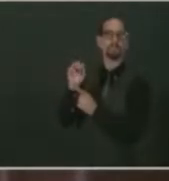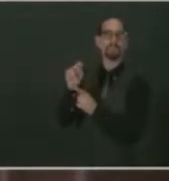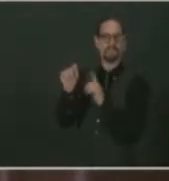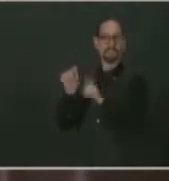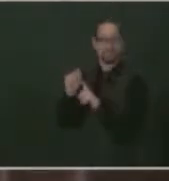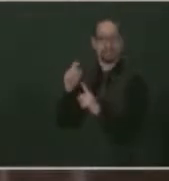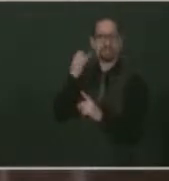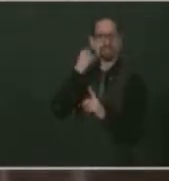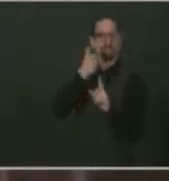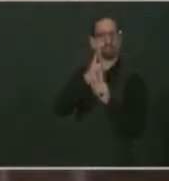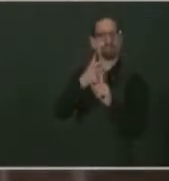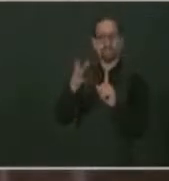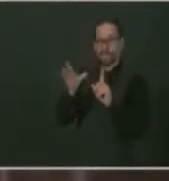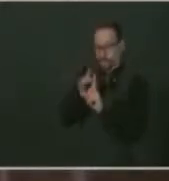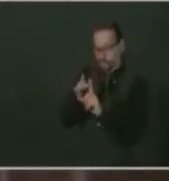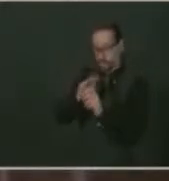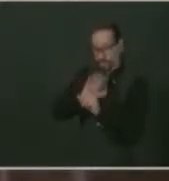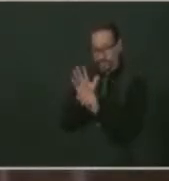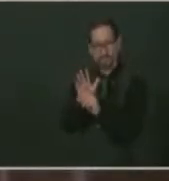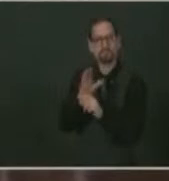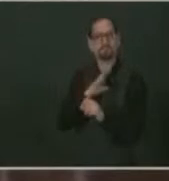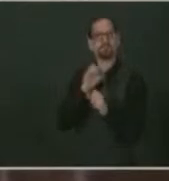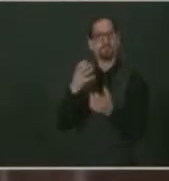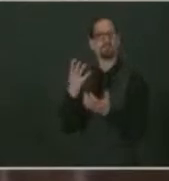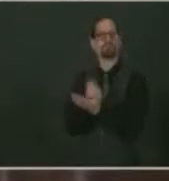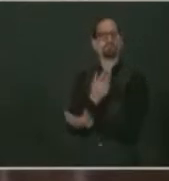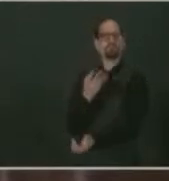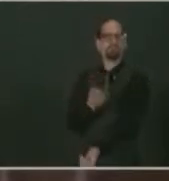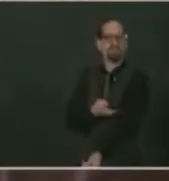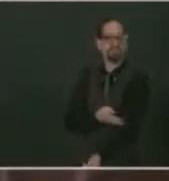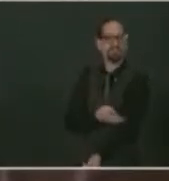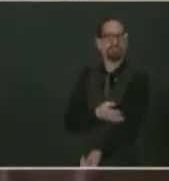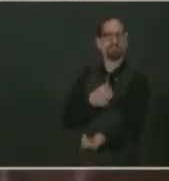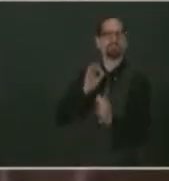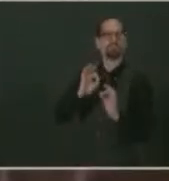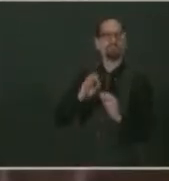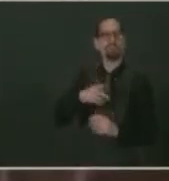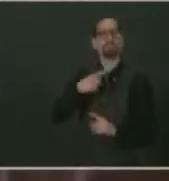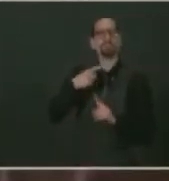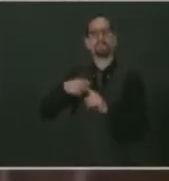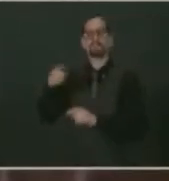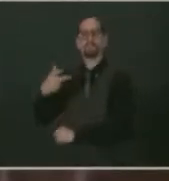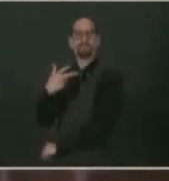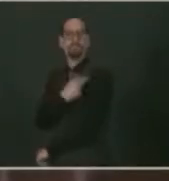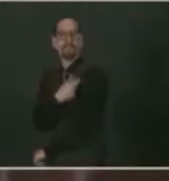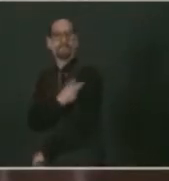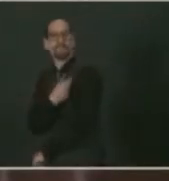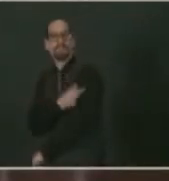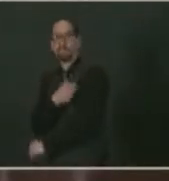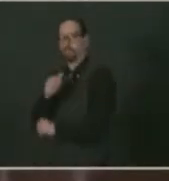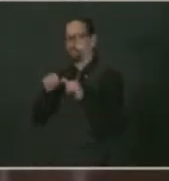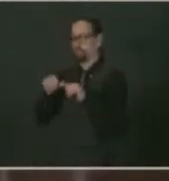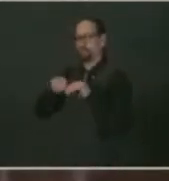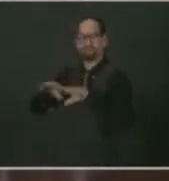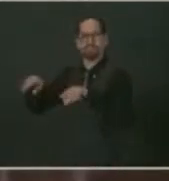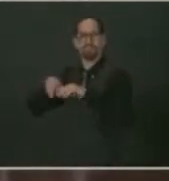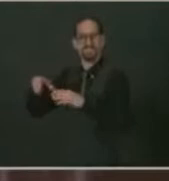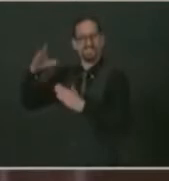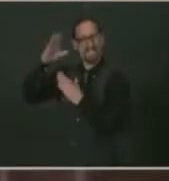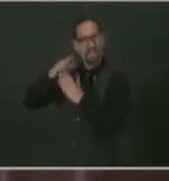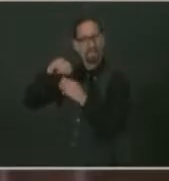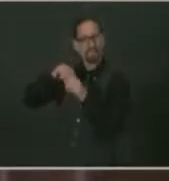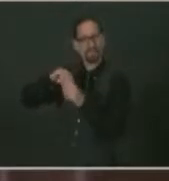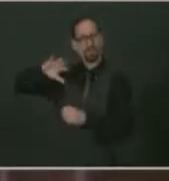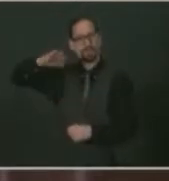top 5. We're going to continue to push and continue to ensure that our communities of color and everyone who needs access gets access to